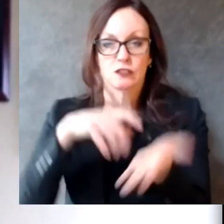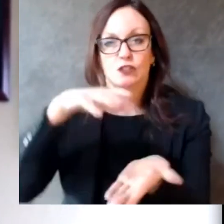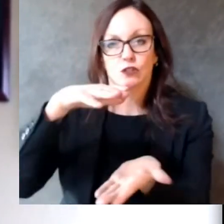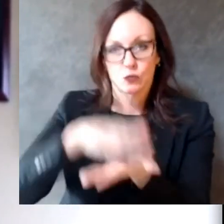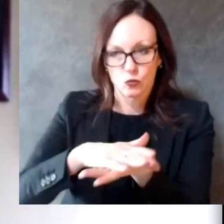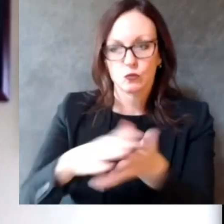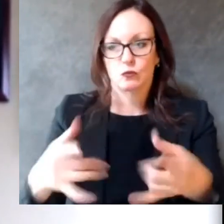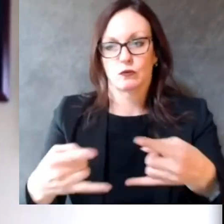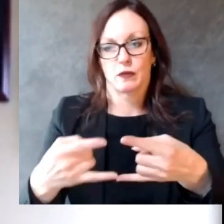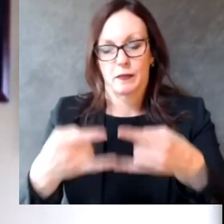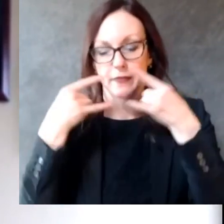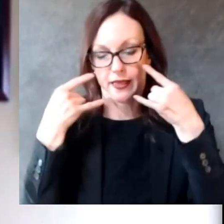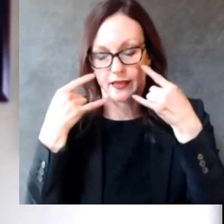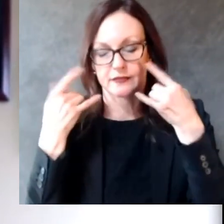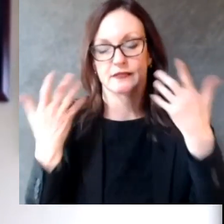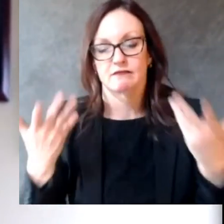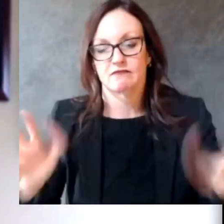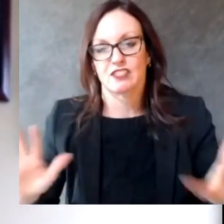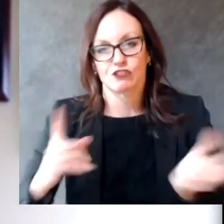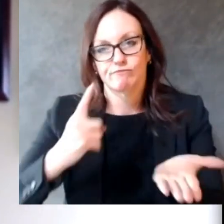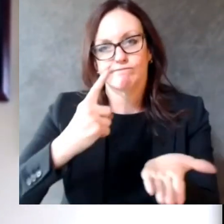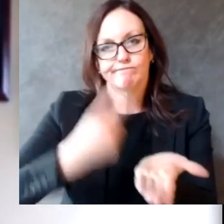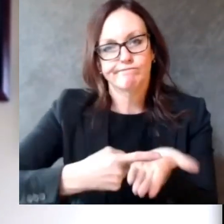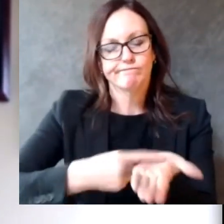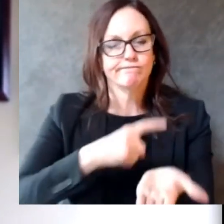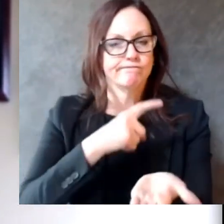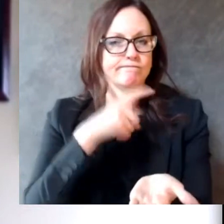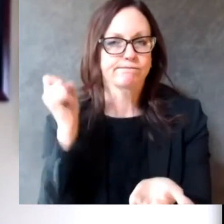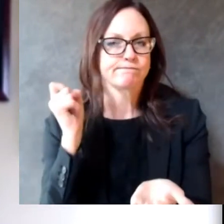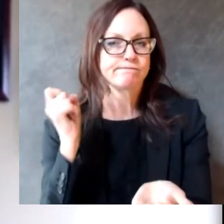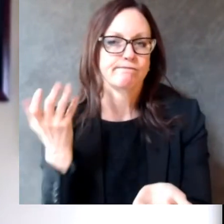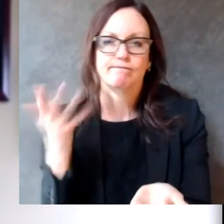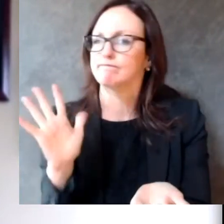of vaccine-induced immunity.